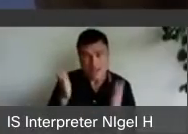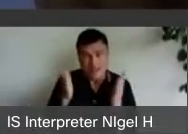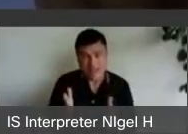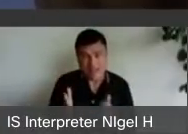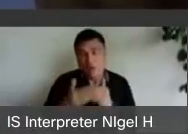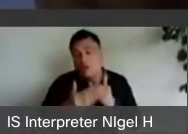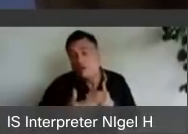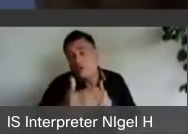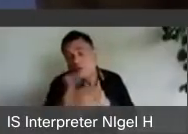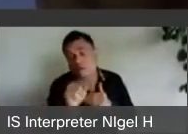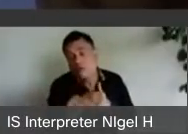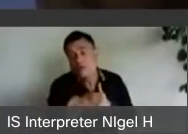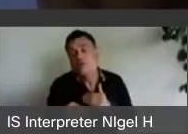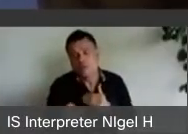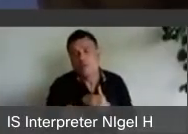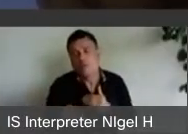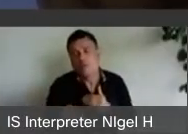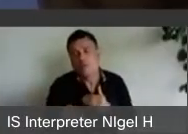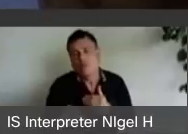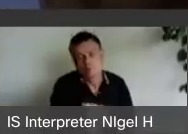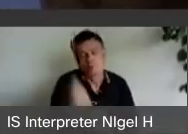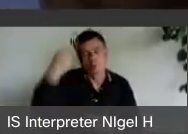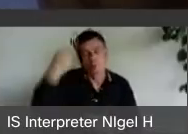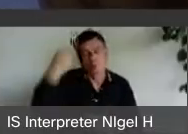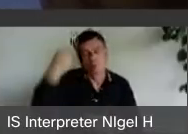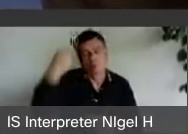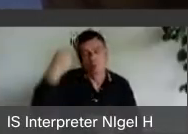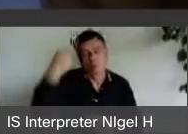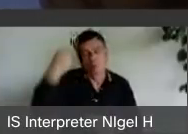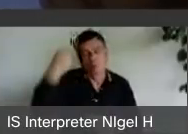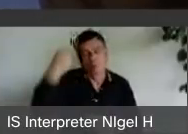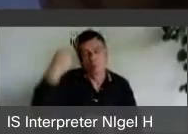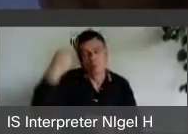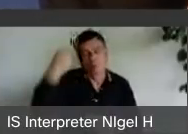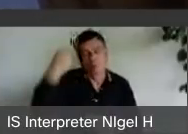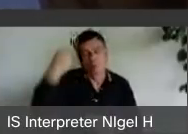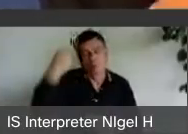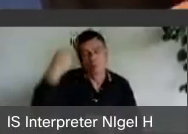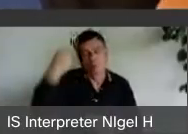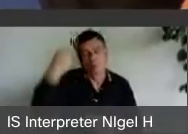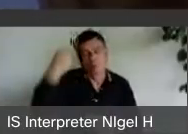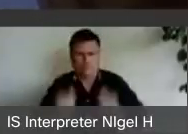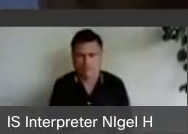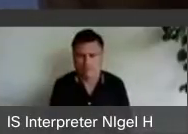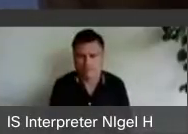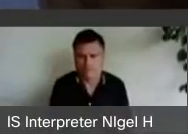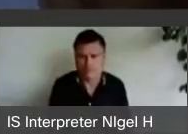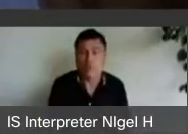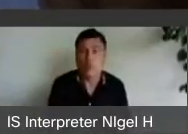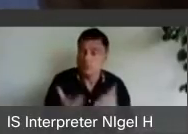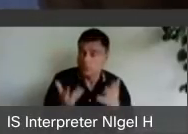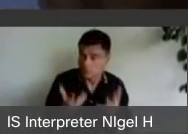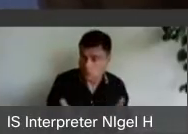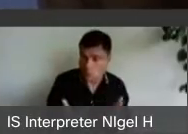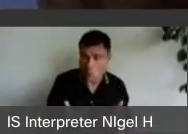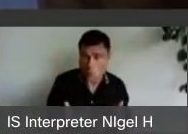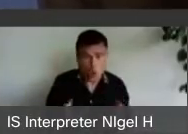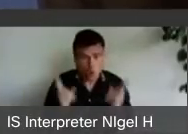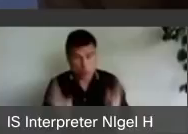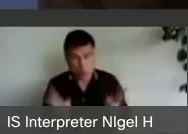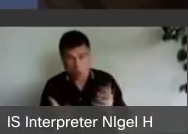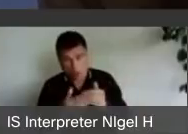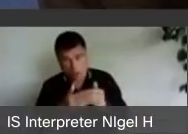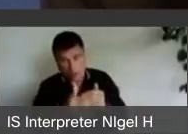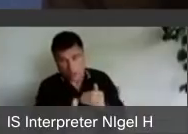the major protagonists of that change. So no new normal for the moment, let's build a new normal of sustainability